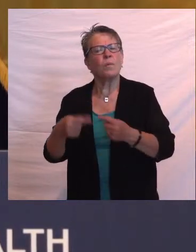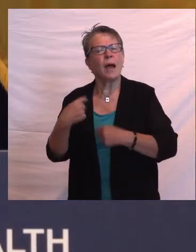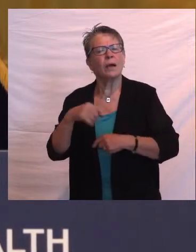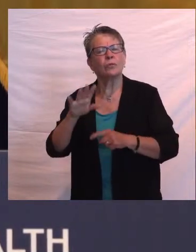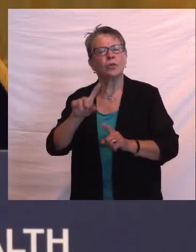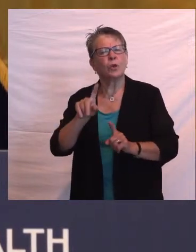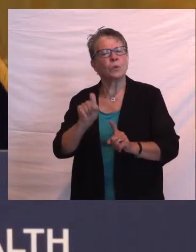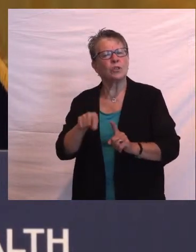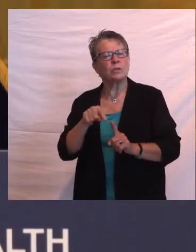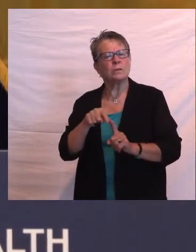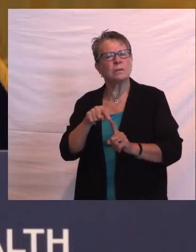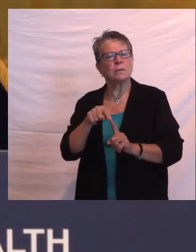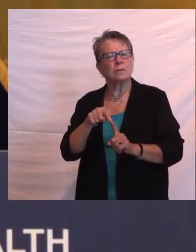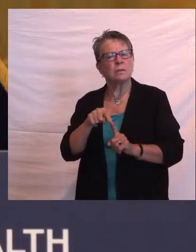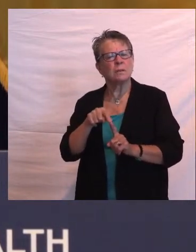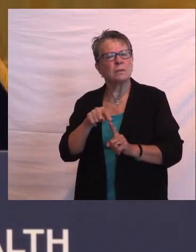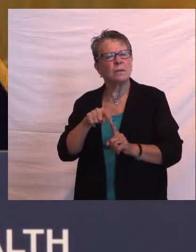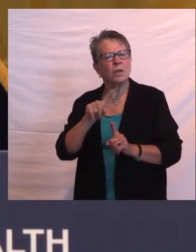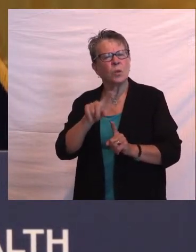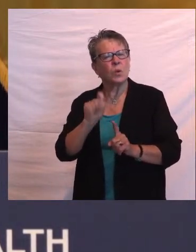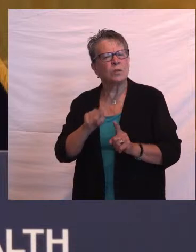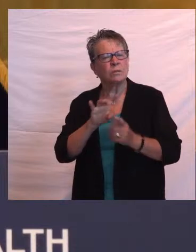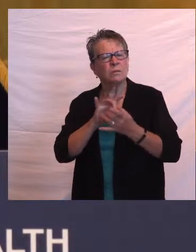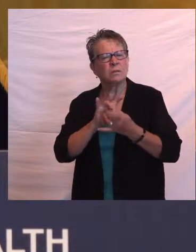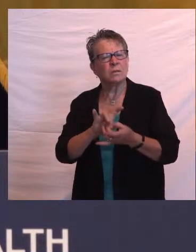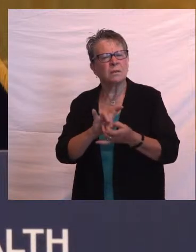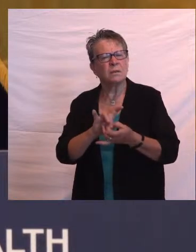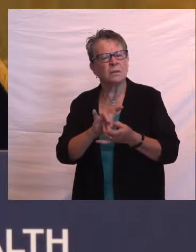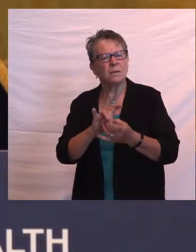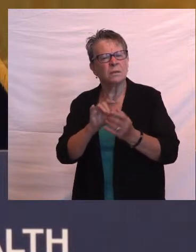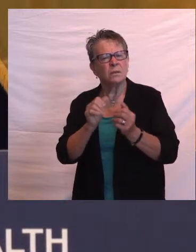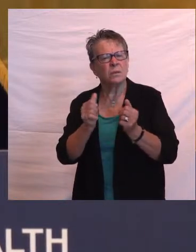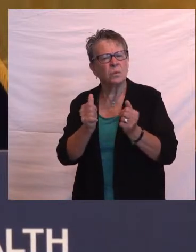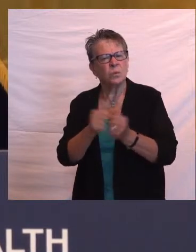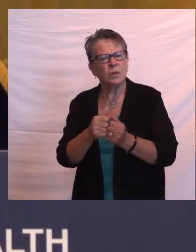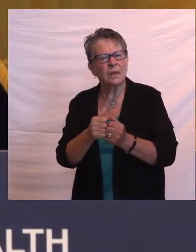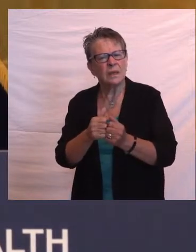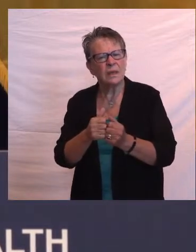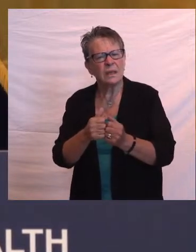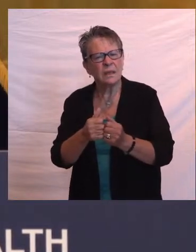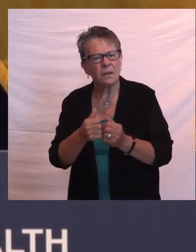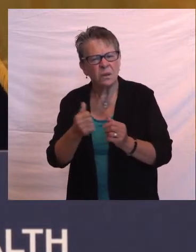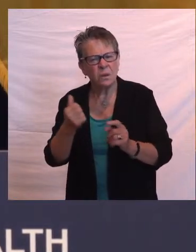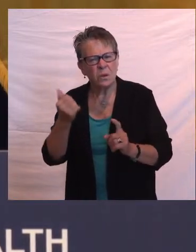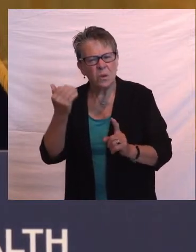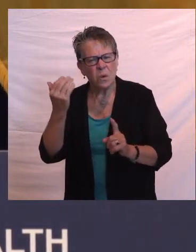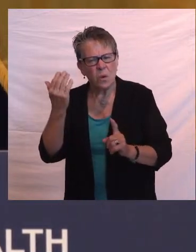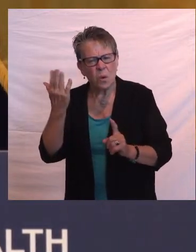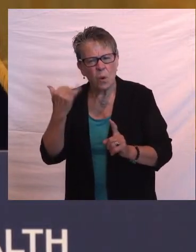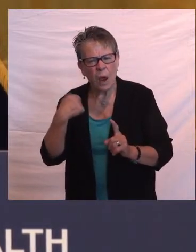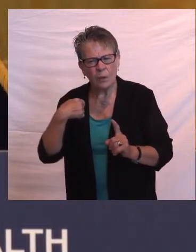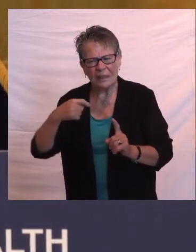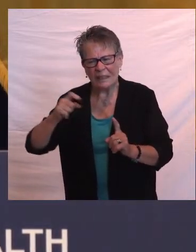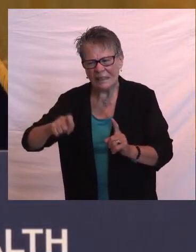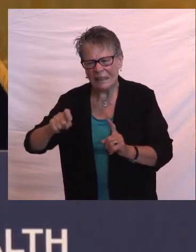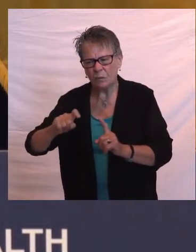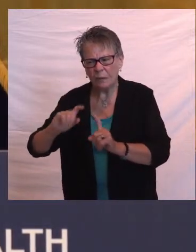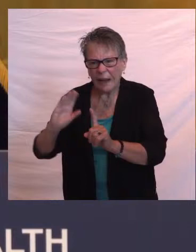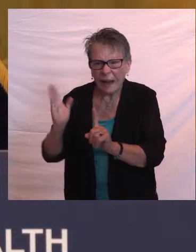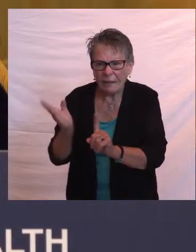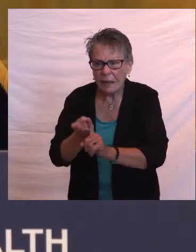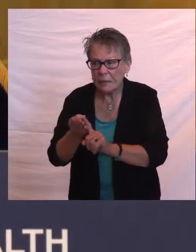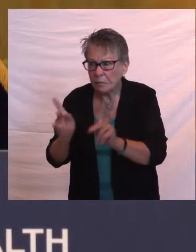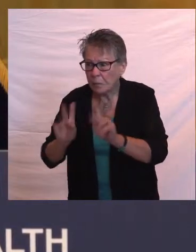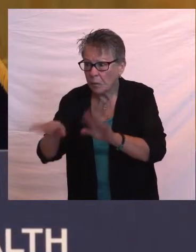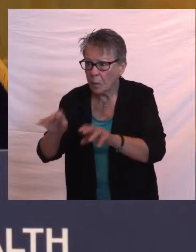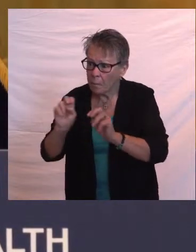Your question on why do you think we need to coax people is a fascinating one right now. And you